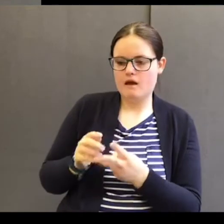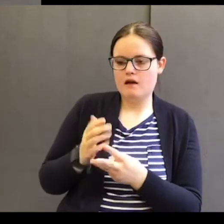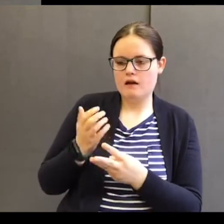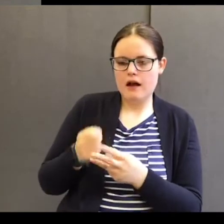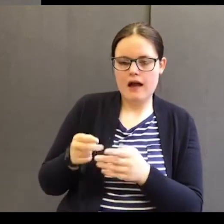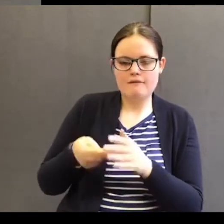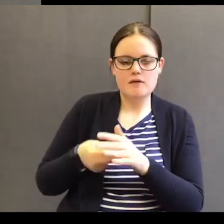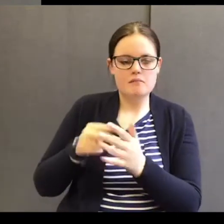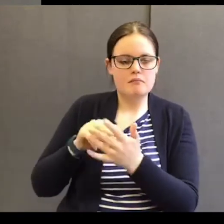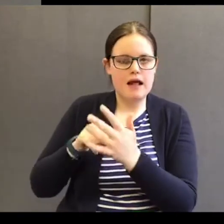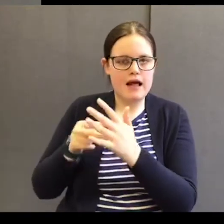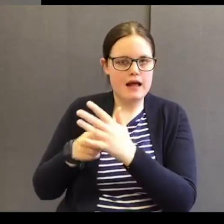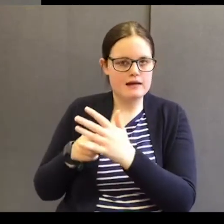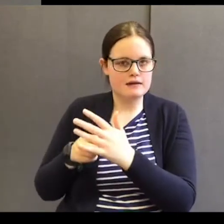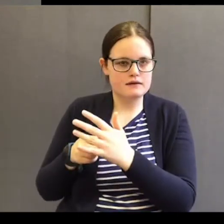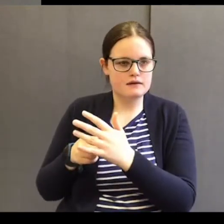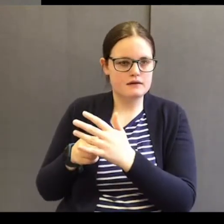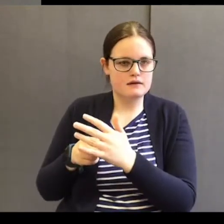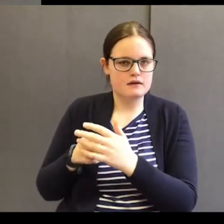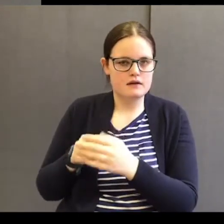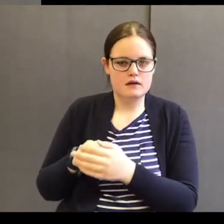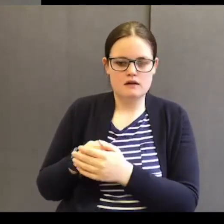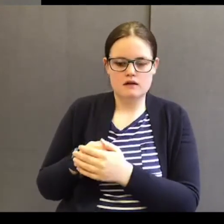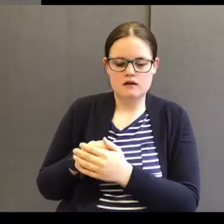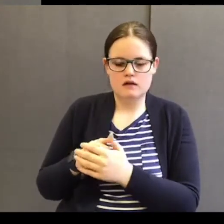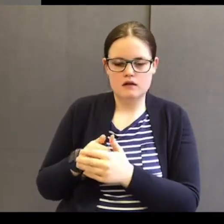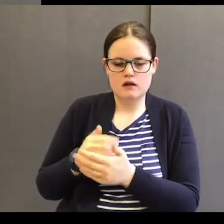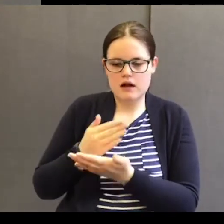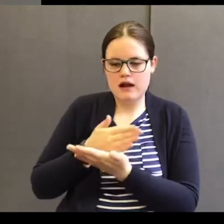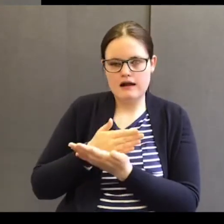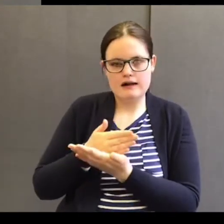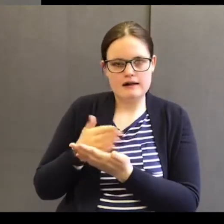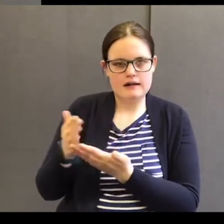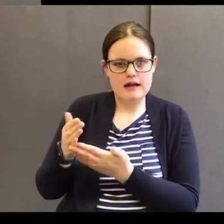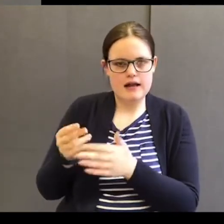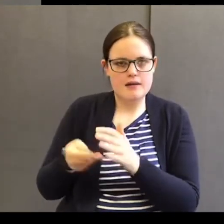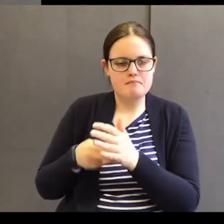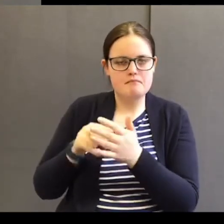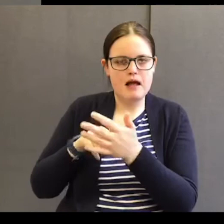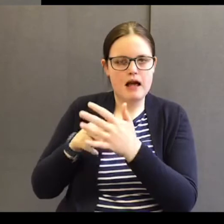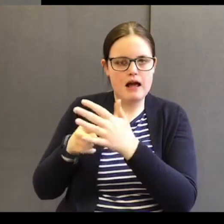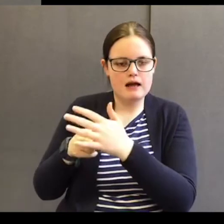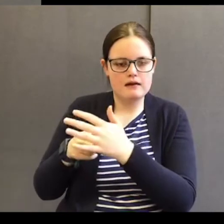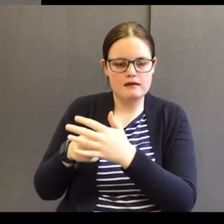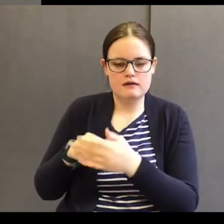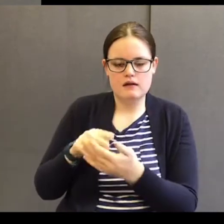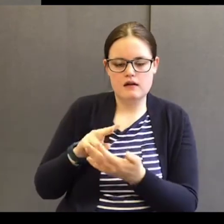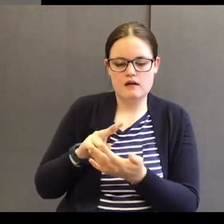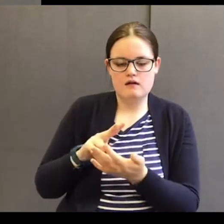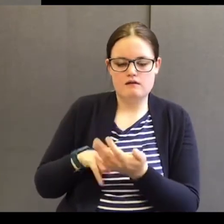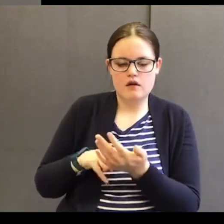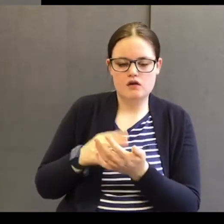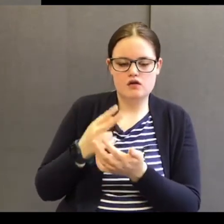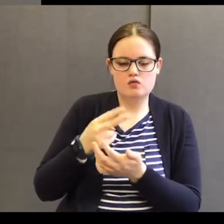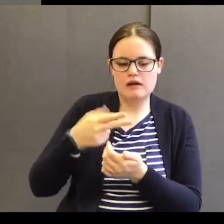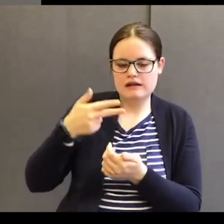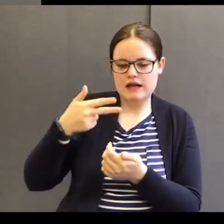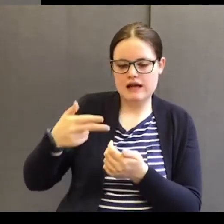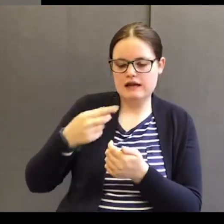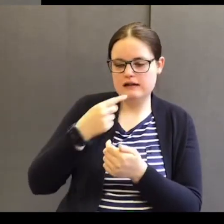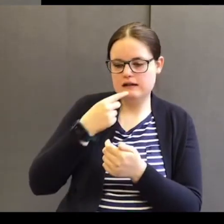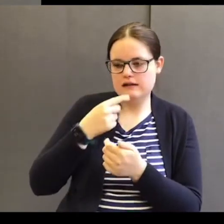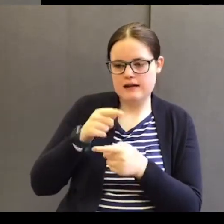Thirdly, they had a plan. They had a very, very clear plan.